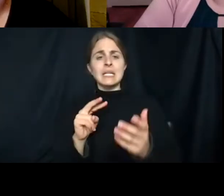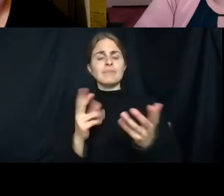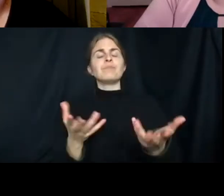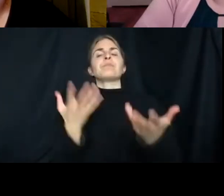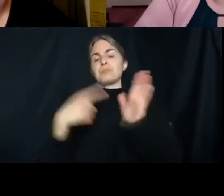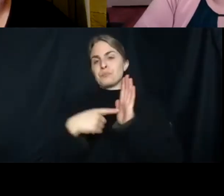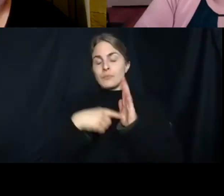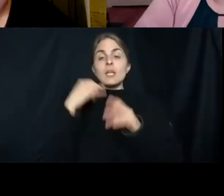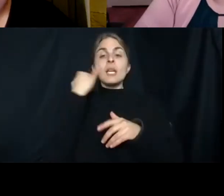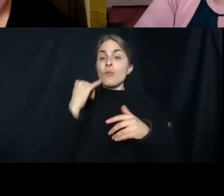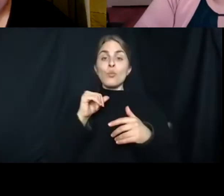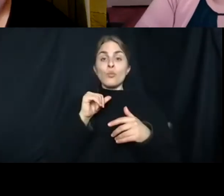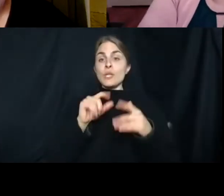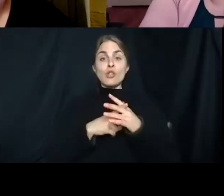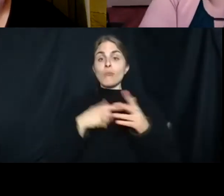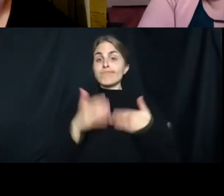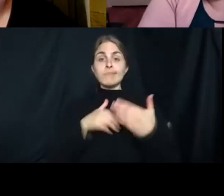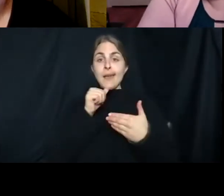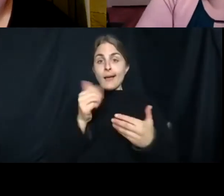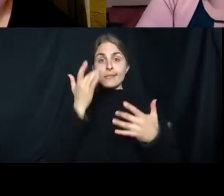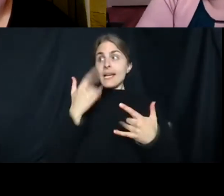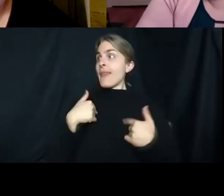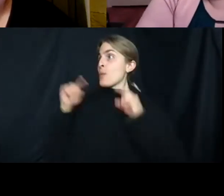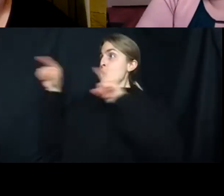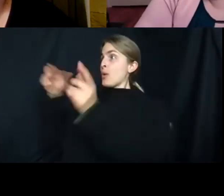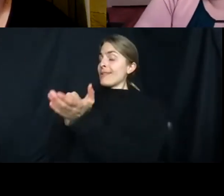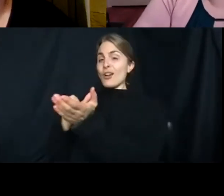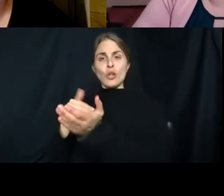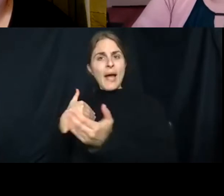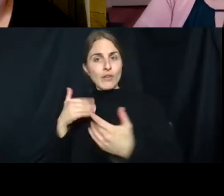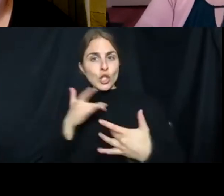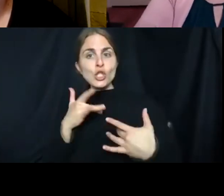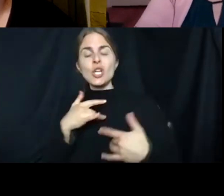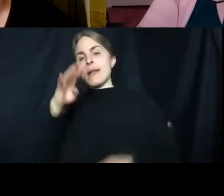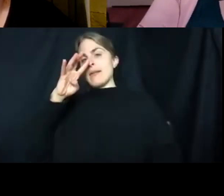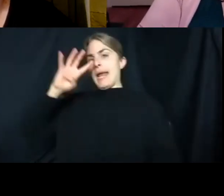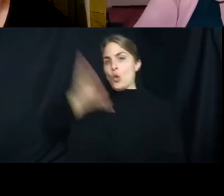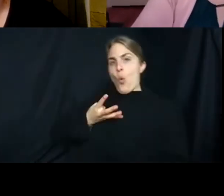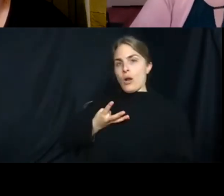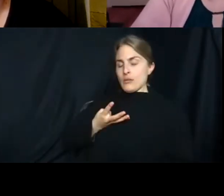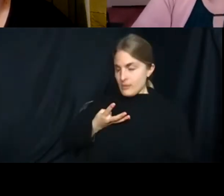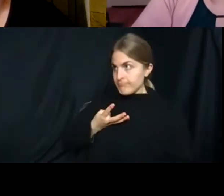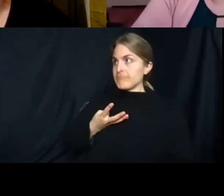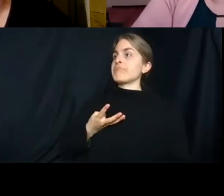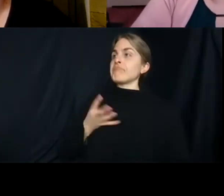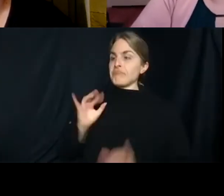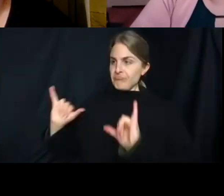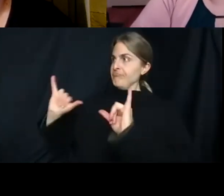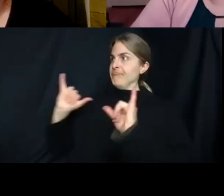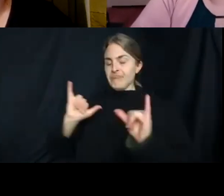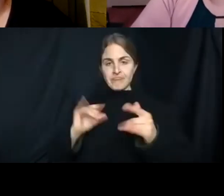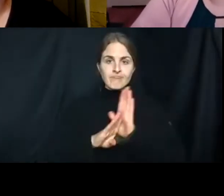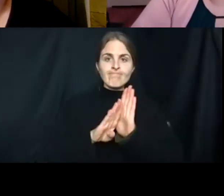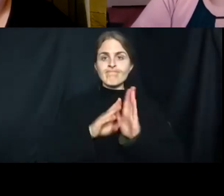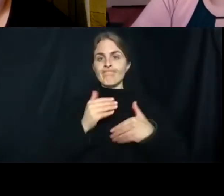let's say we start off not sick, and then we go to the doctor with a concern, and then they ignore us, and then that builds over a